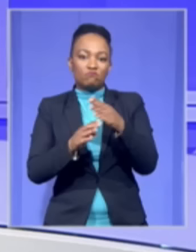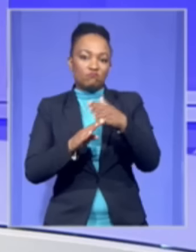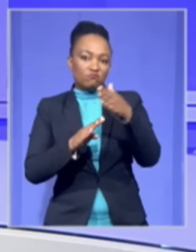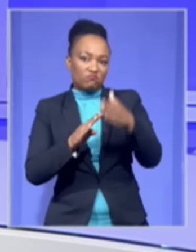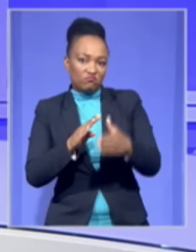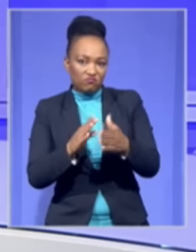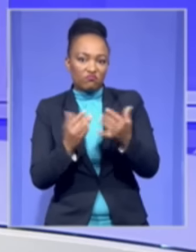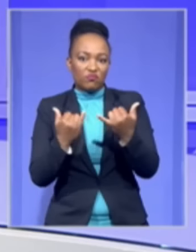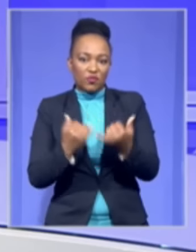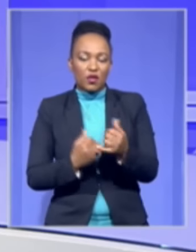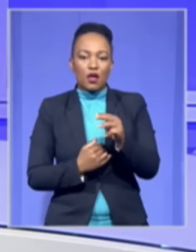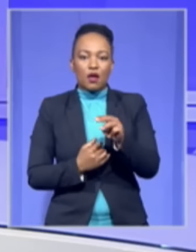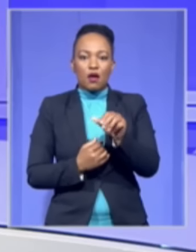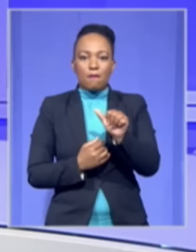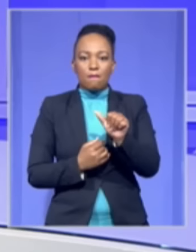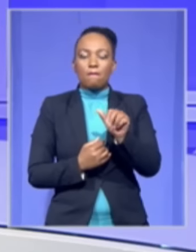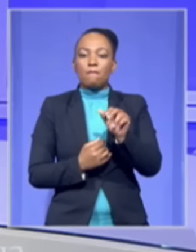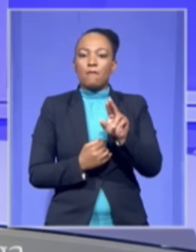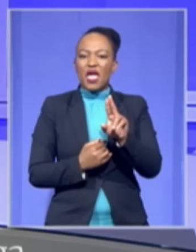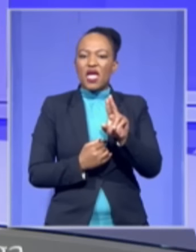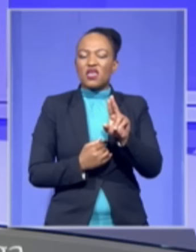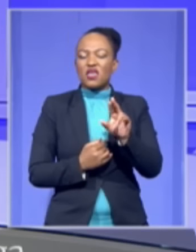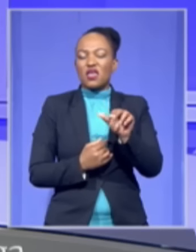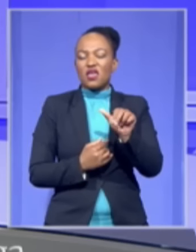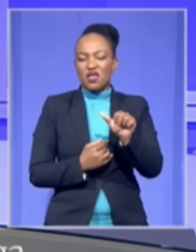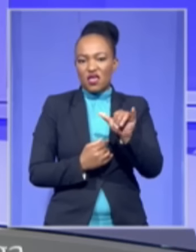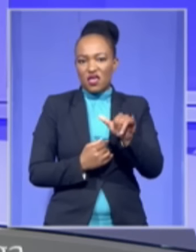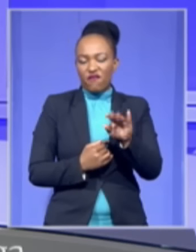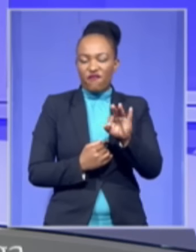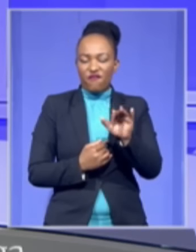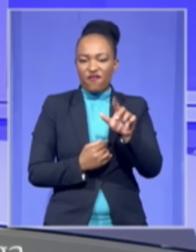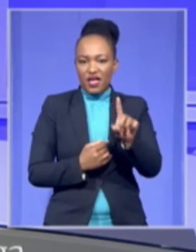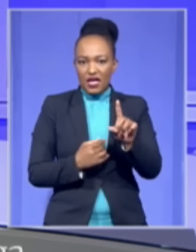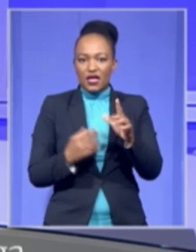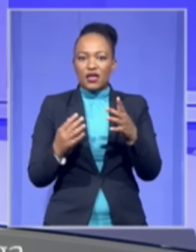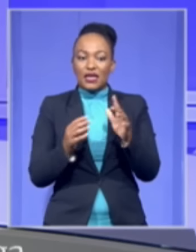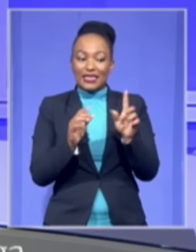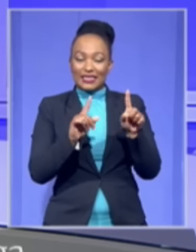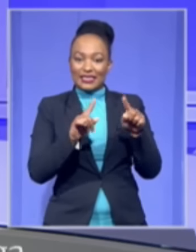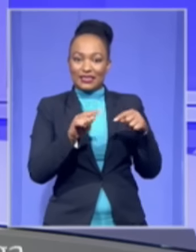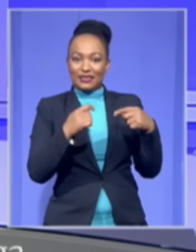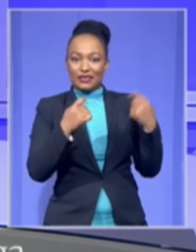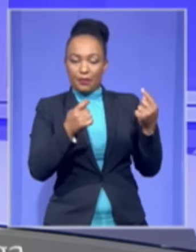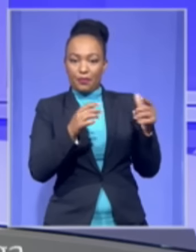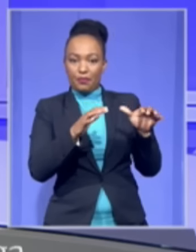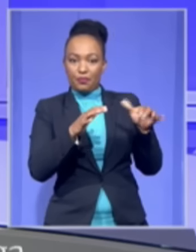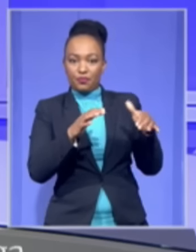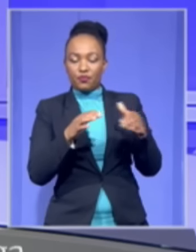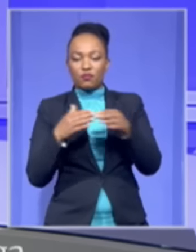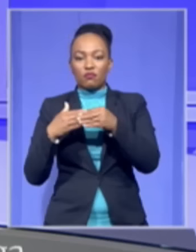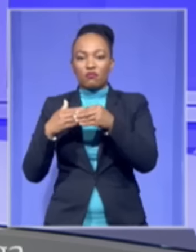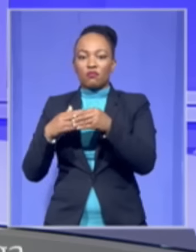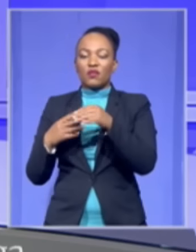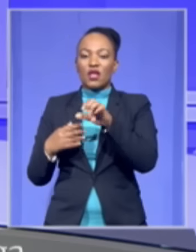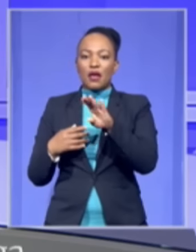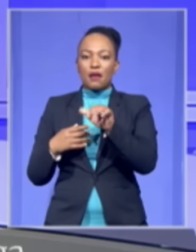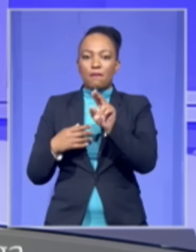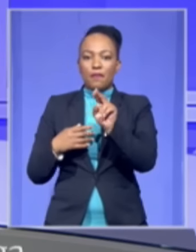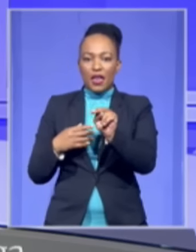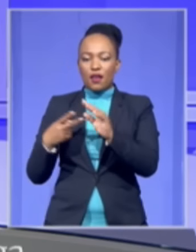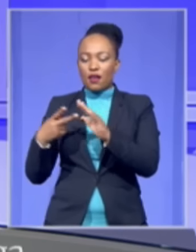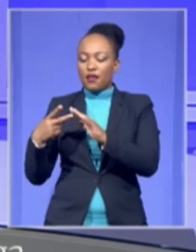kwa Mayfield, Edinburgh ka Sontaga, mme setlhopha se tlile go etelwa pele ke Eben Etzebeth mme